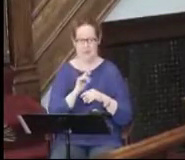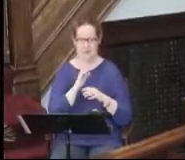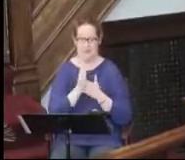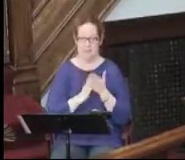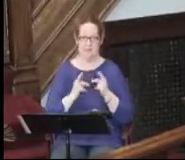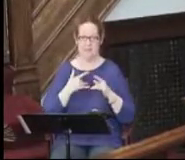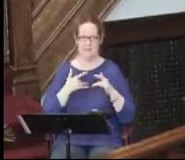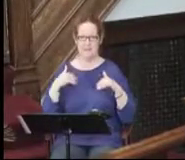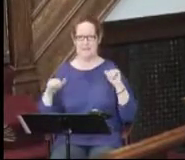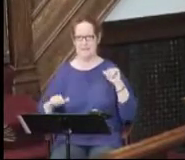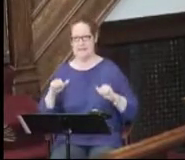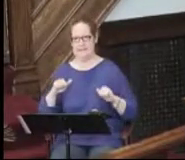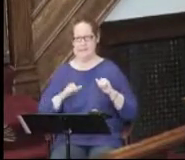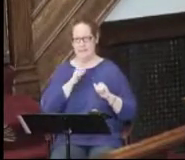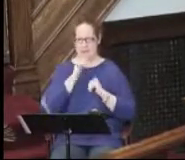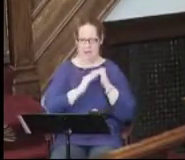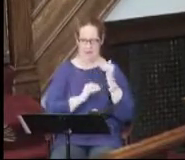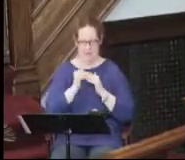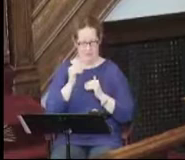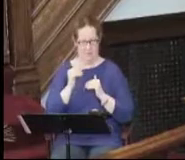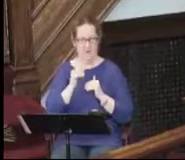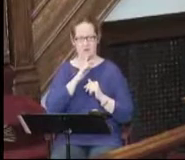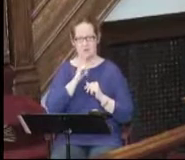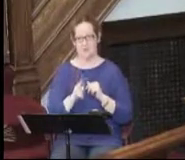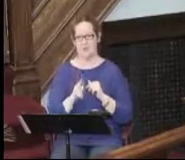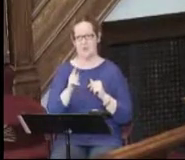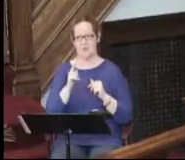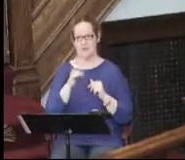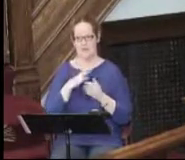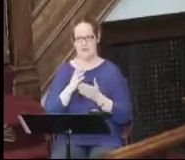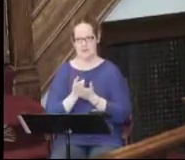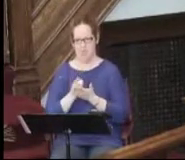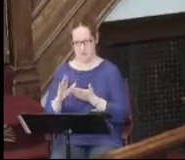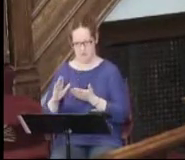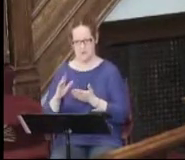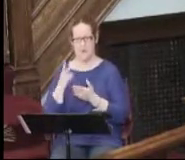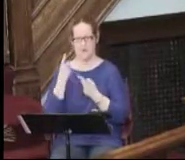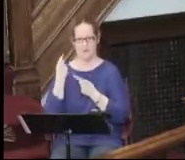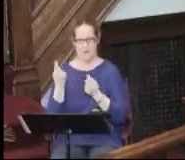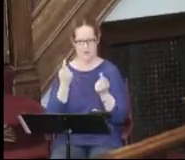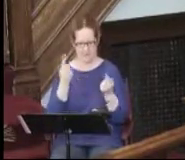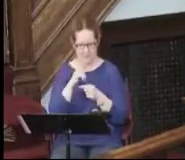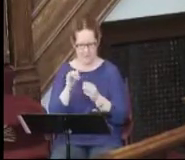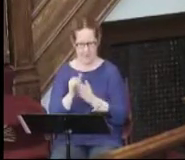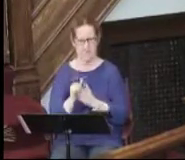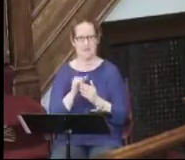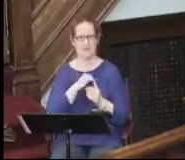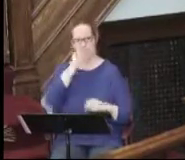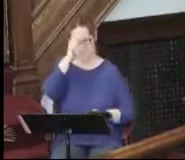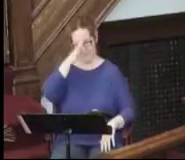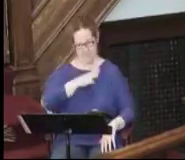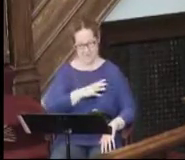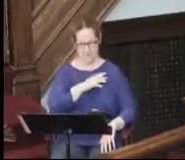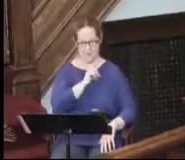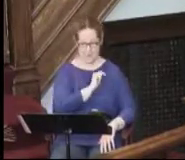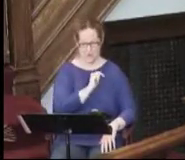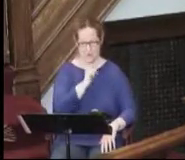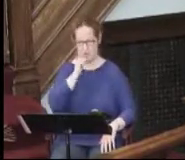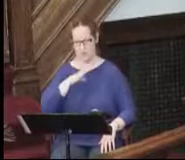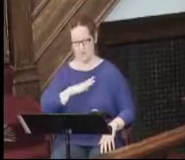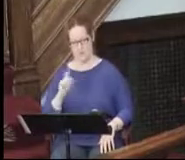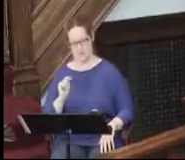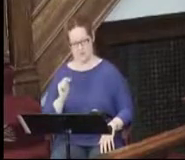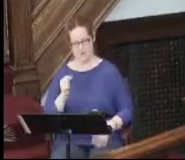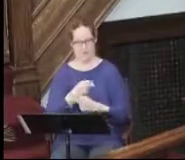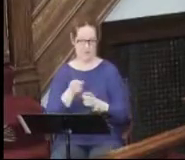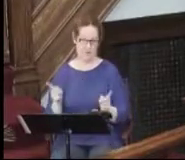all-gender washrooms. So if we are truly to practice exclusion, we have to hear that as well. So we have a men's washroom and a women's washroom for